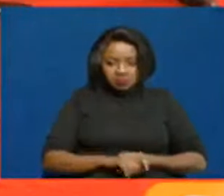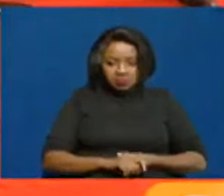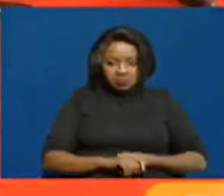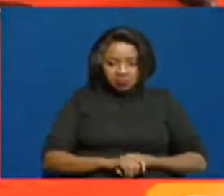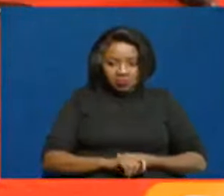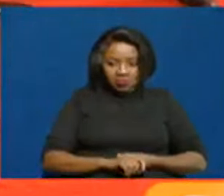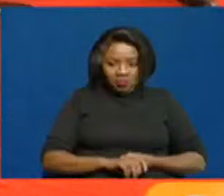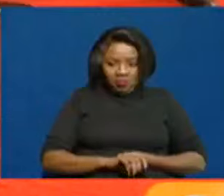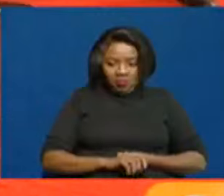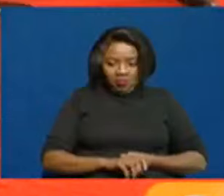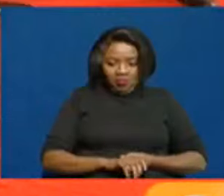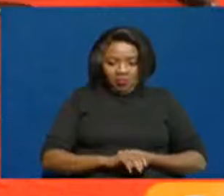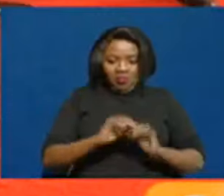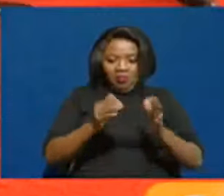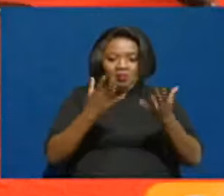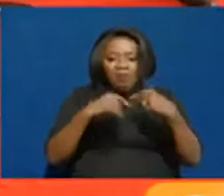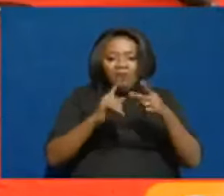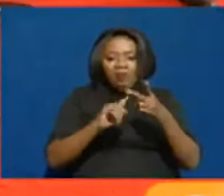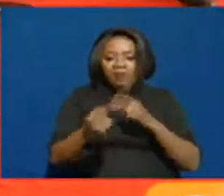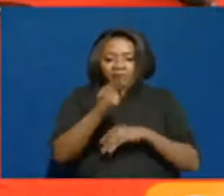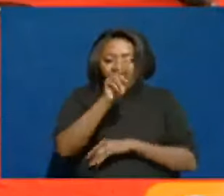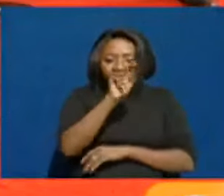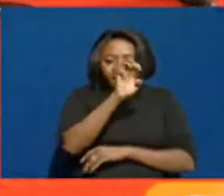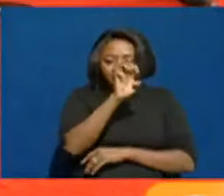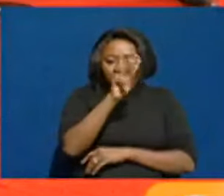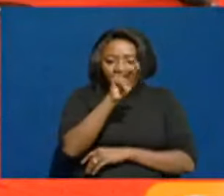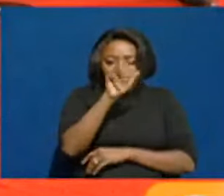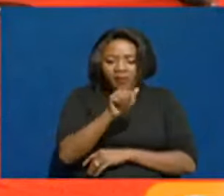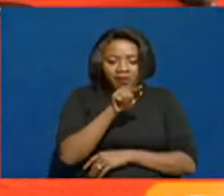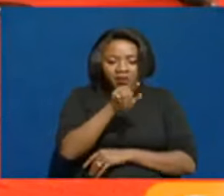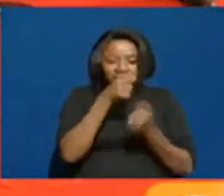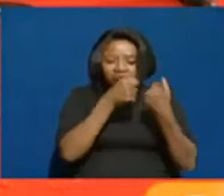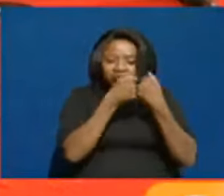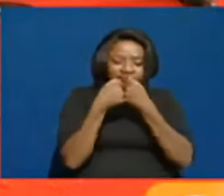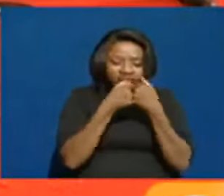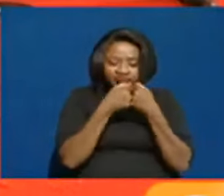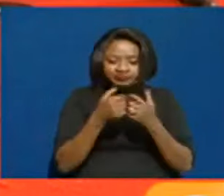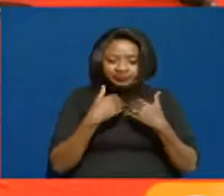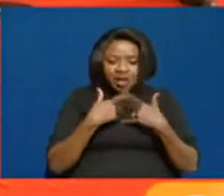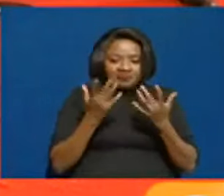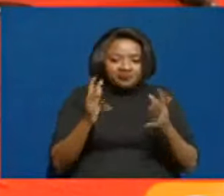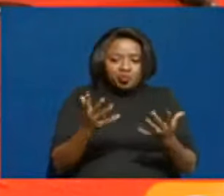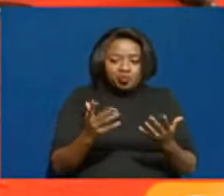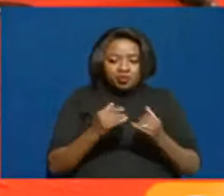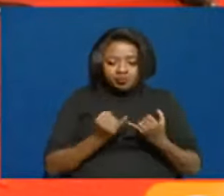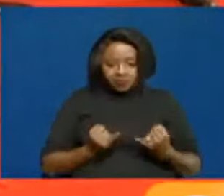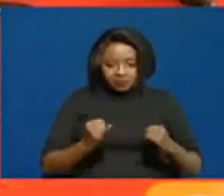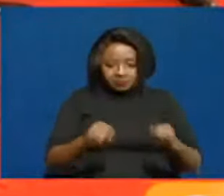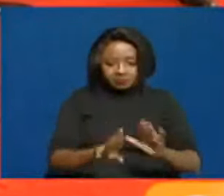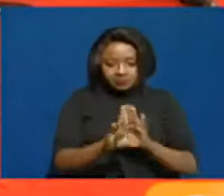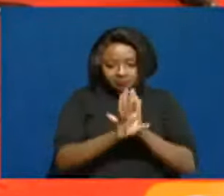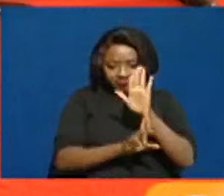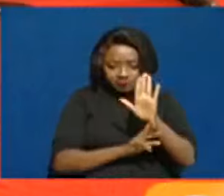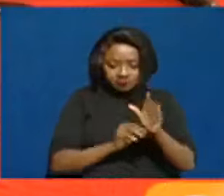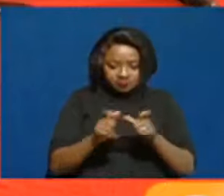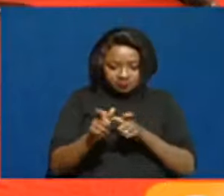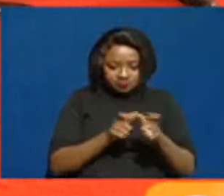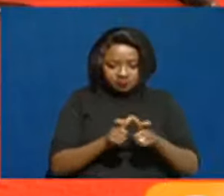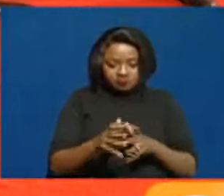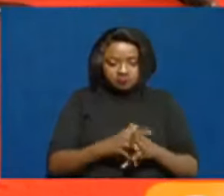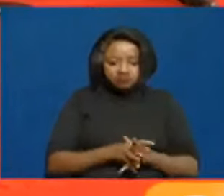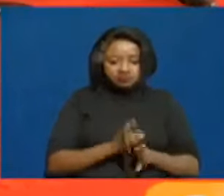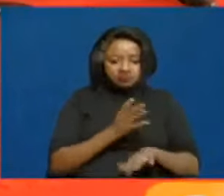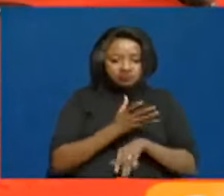And in terms of NEMA, what challenges are you facing in terms of regulation and implementation, especially when it comes to waste management?